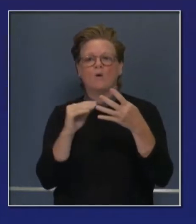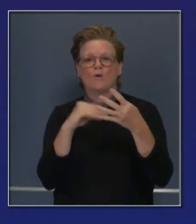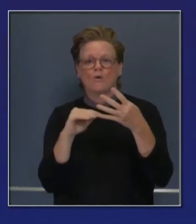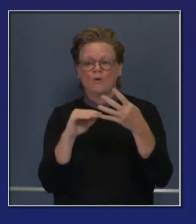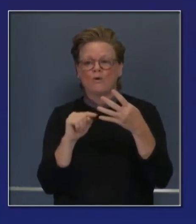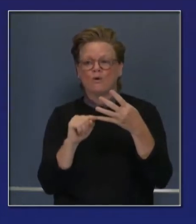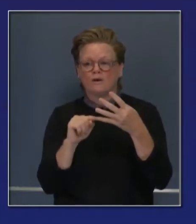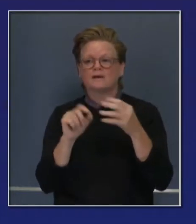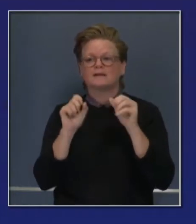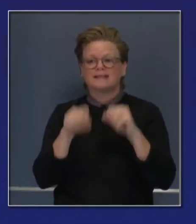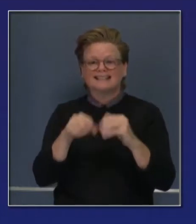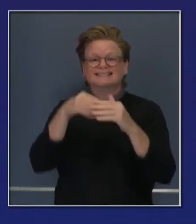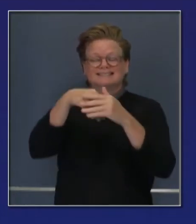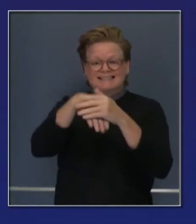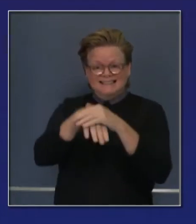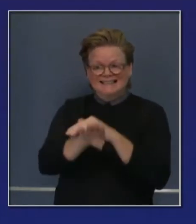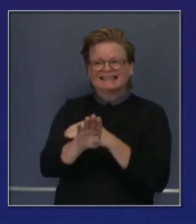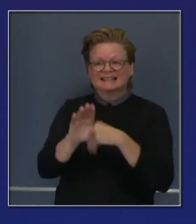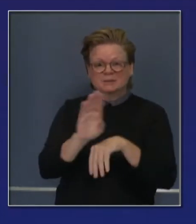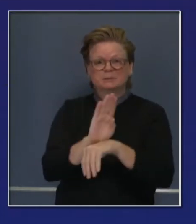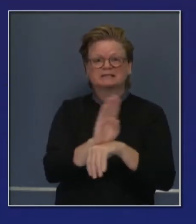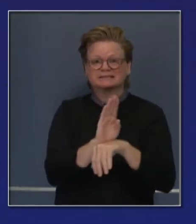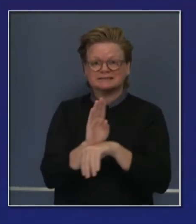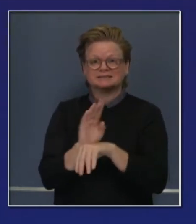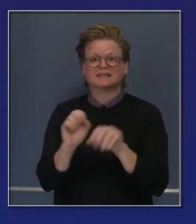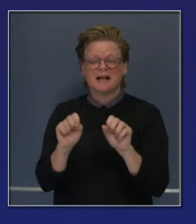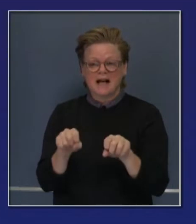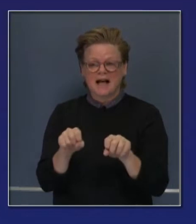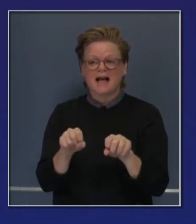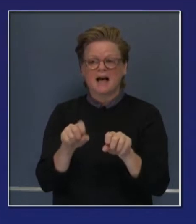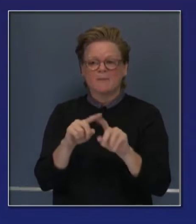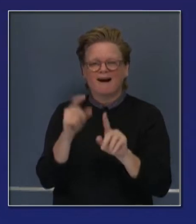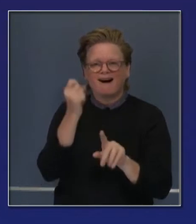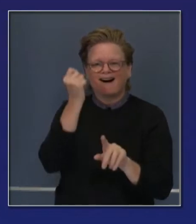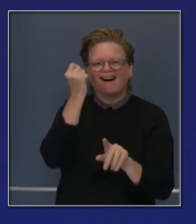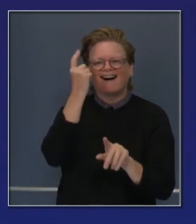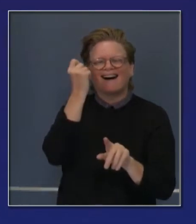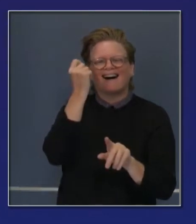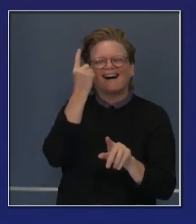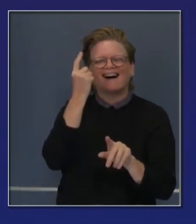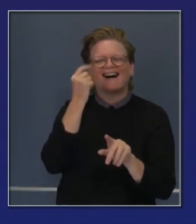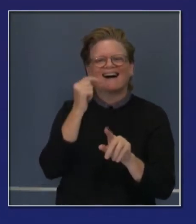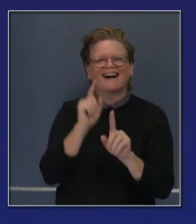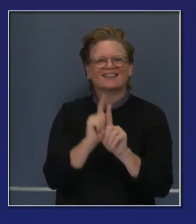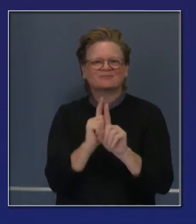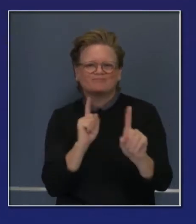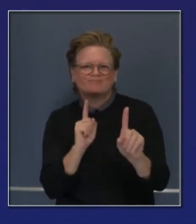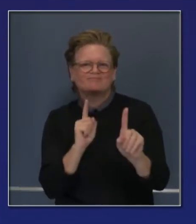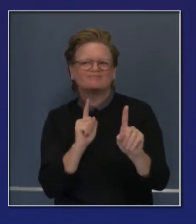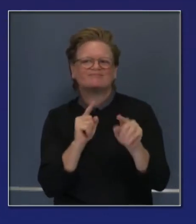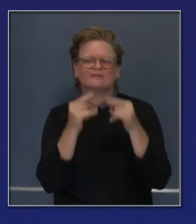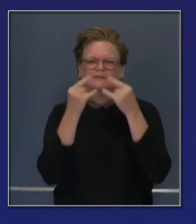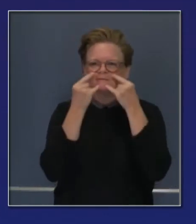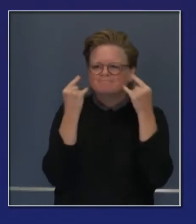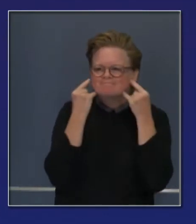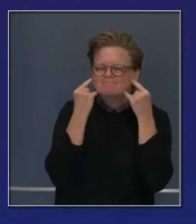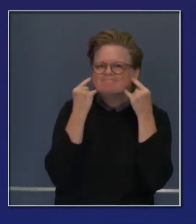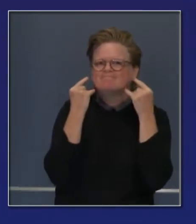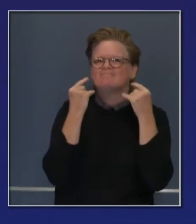modifications? It's all the things we've been talking about for months. Physical distancing of at least 6 feet, control